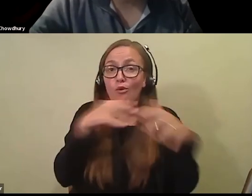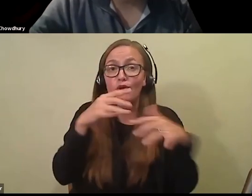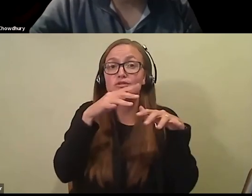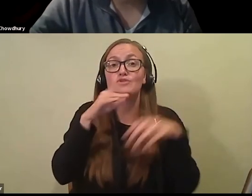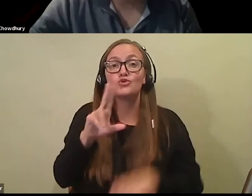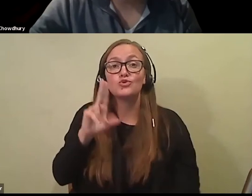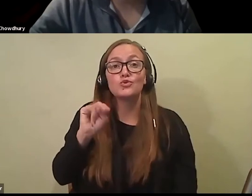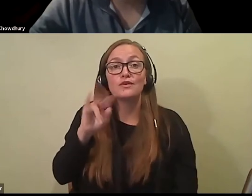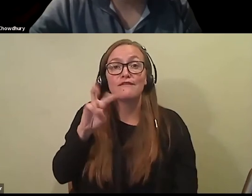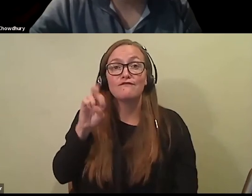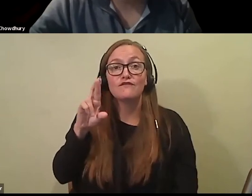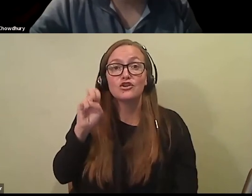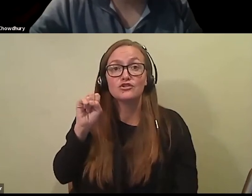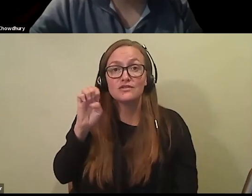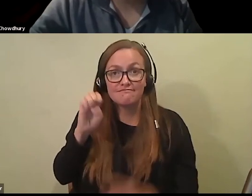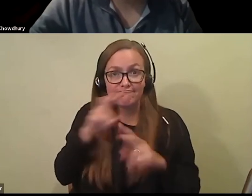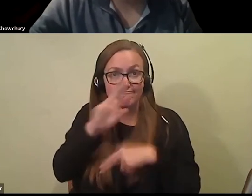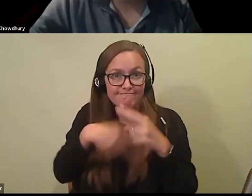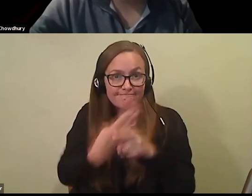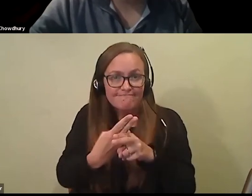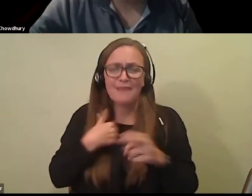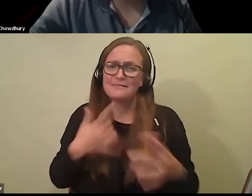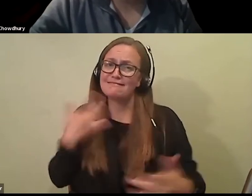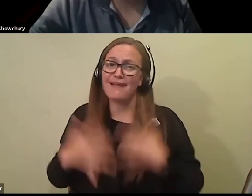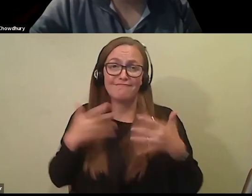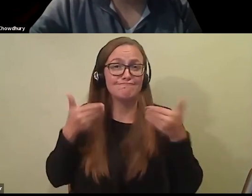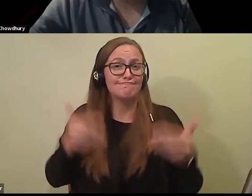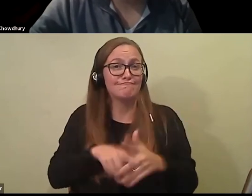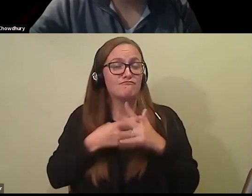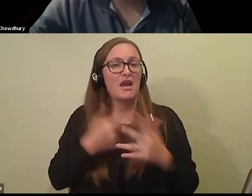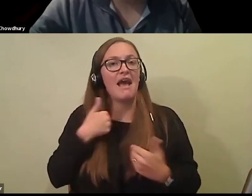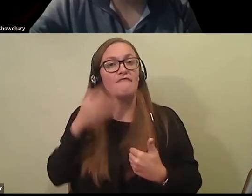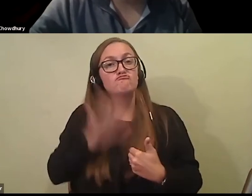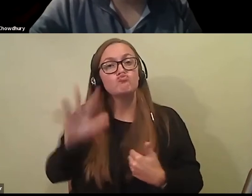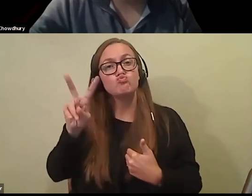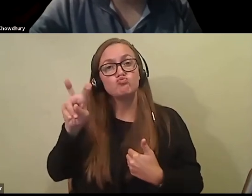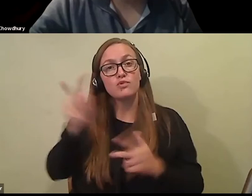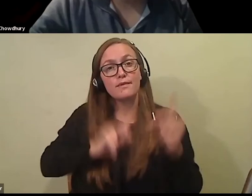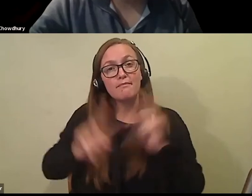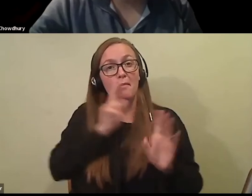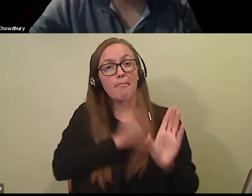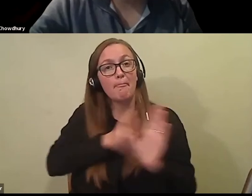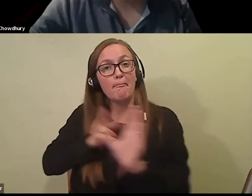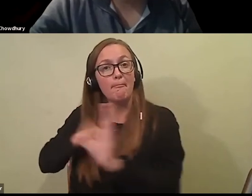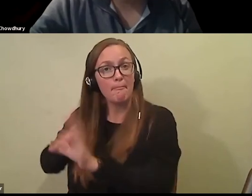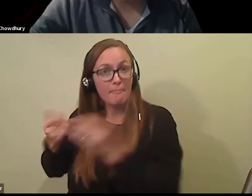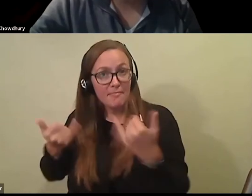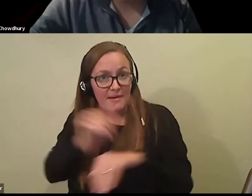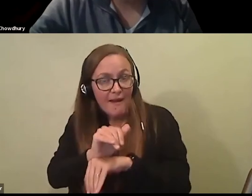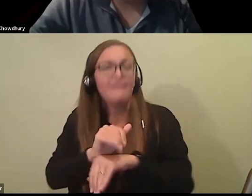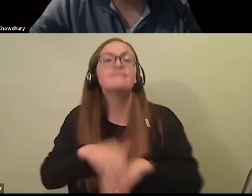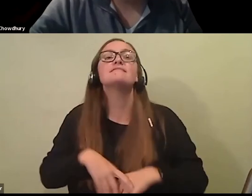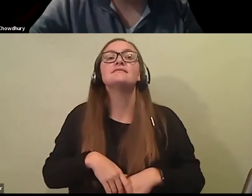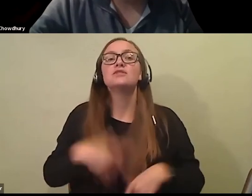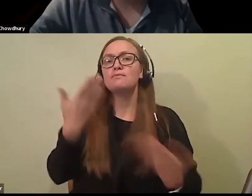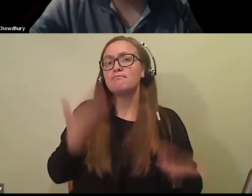have about 200 people signed up for tonight's event, so I'm looking forward to a lot of questions and a lot of great discussion. As you may have noticed, I